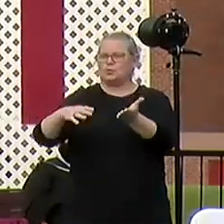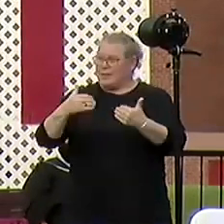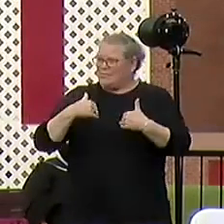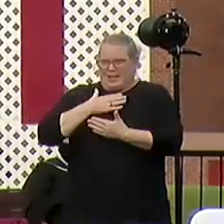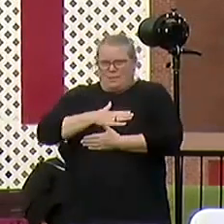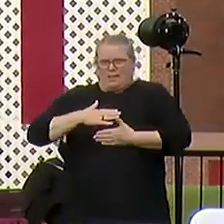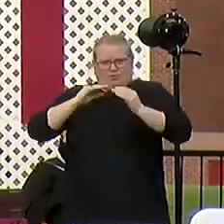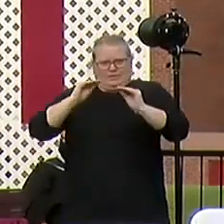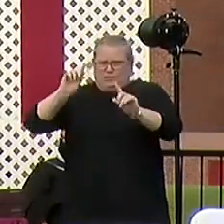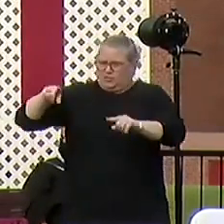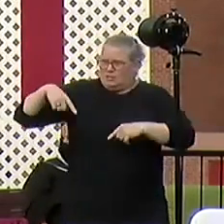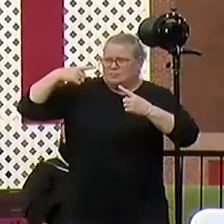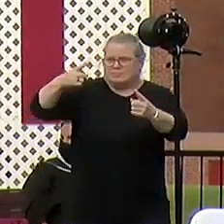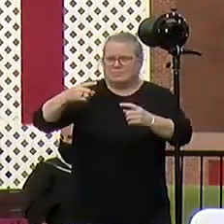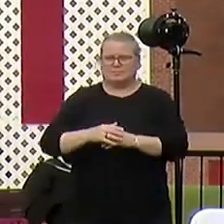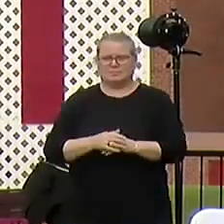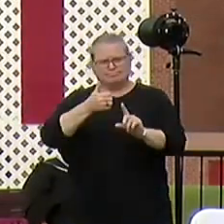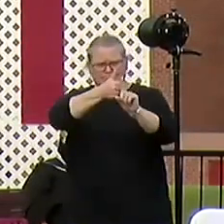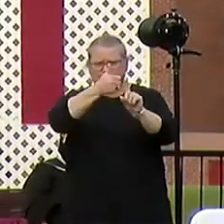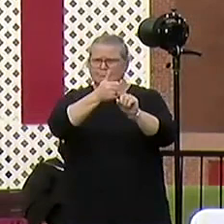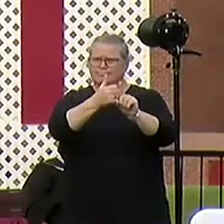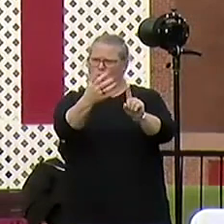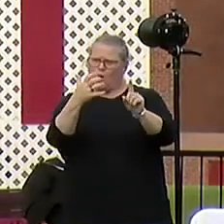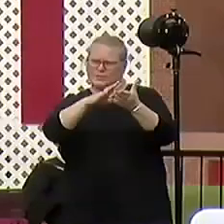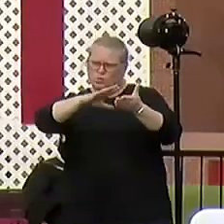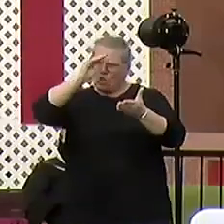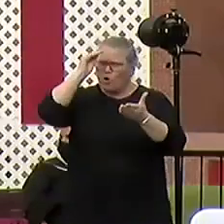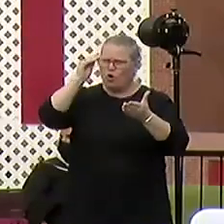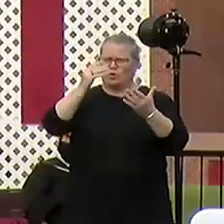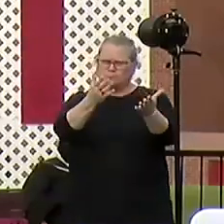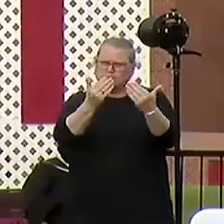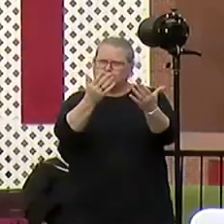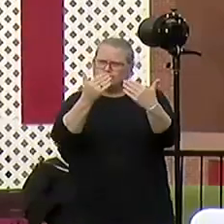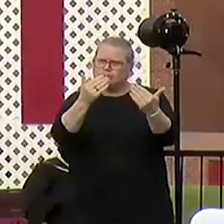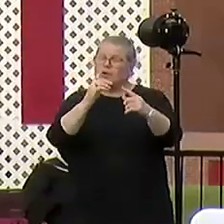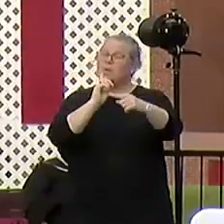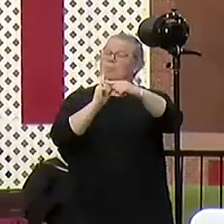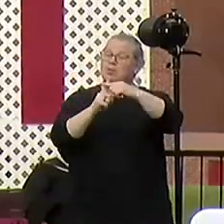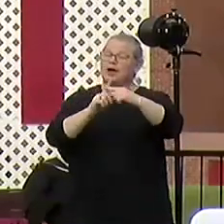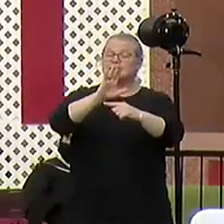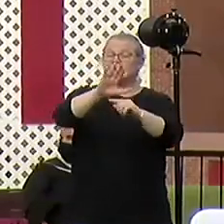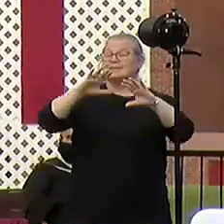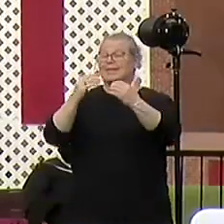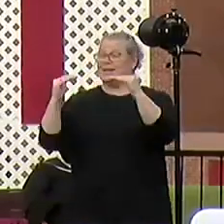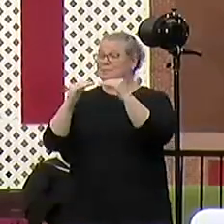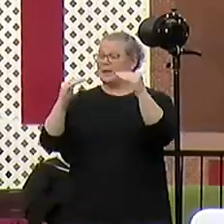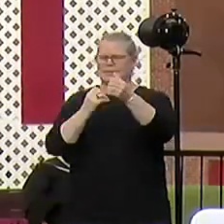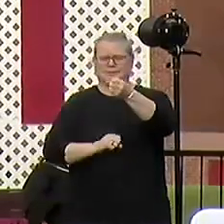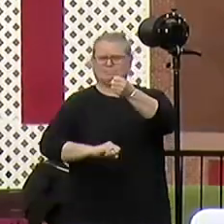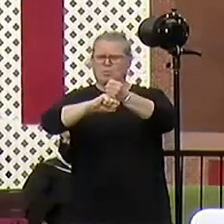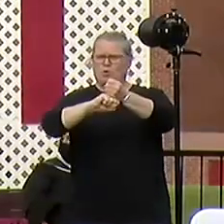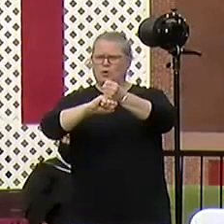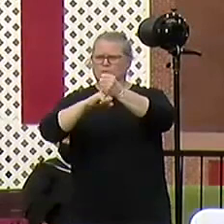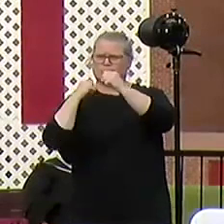teaching, always seeking to learn, equally committed to supporting his classmates. This